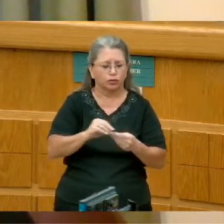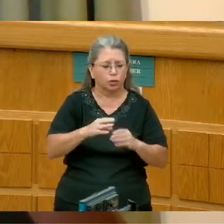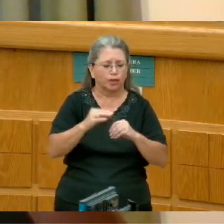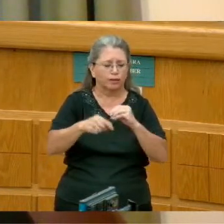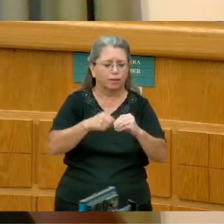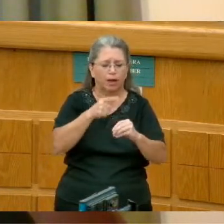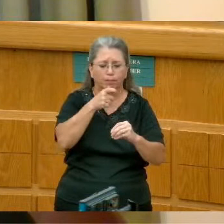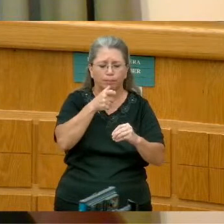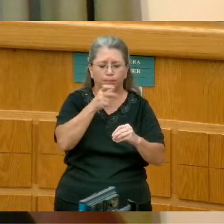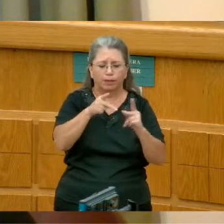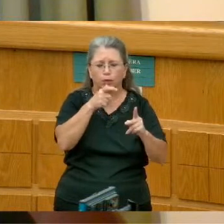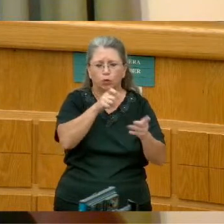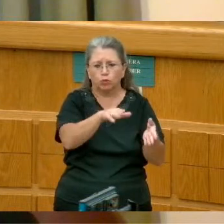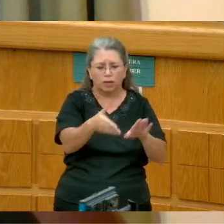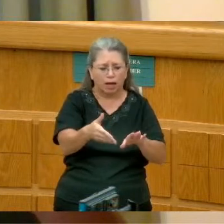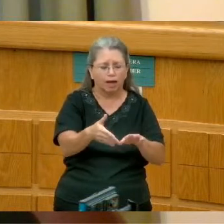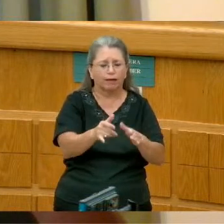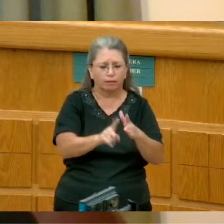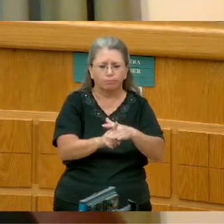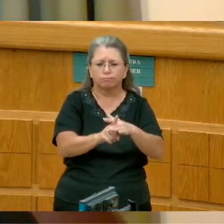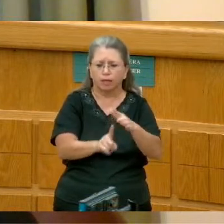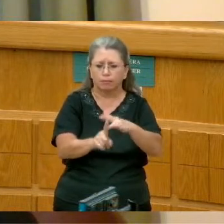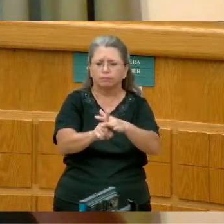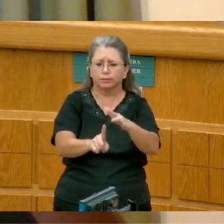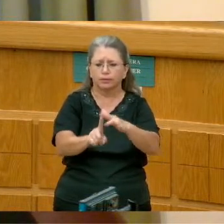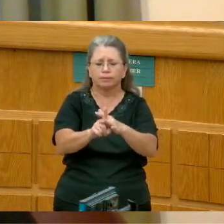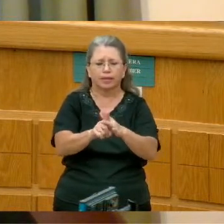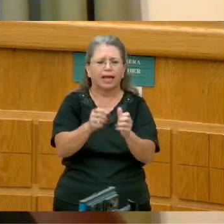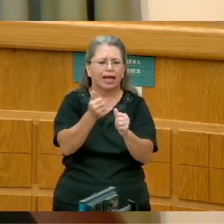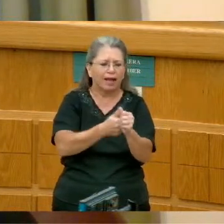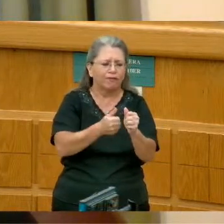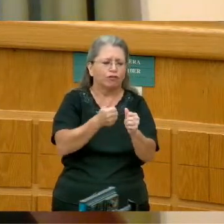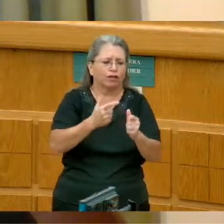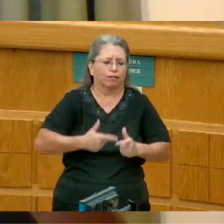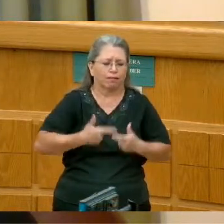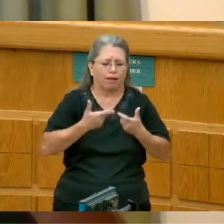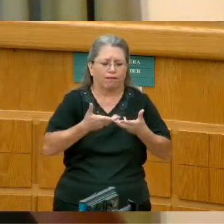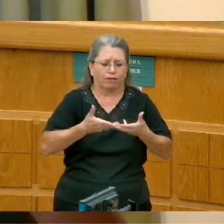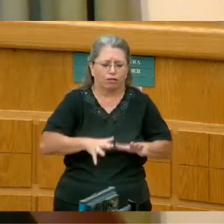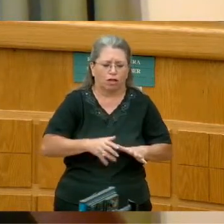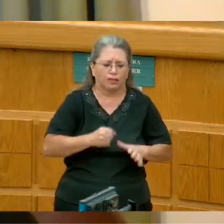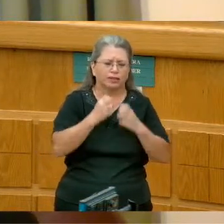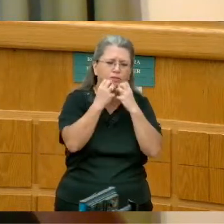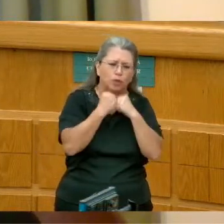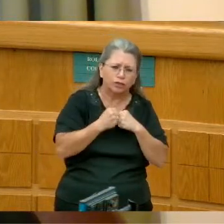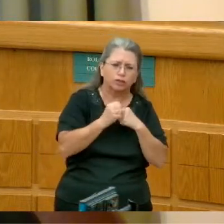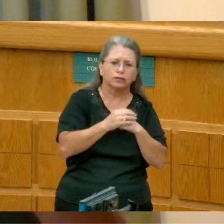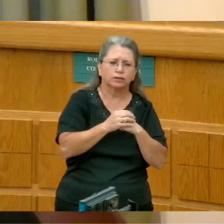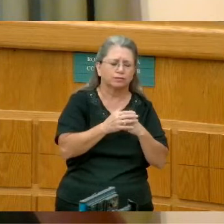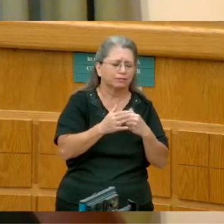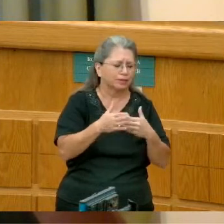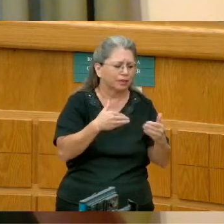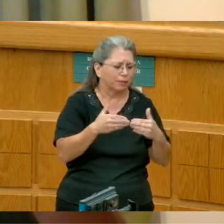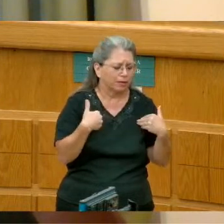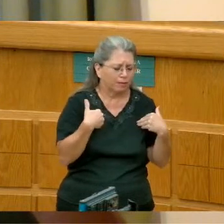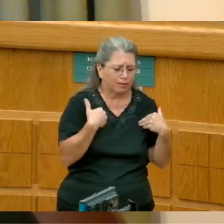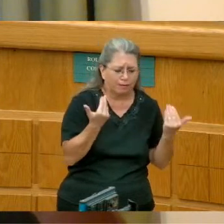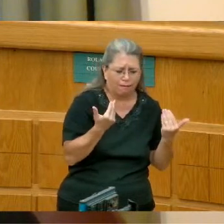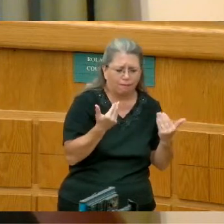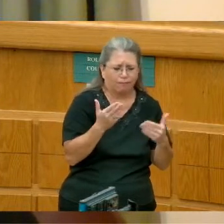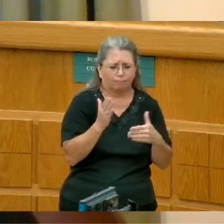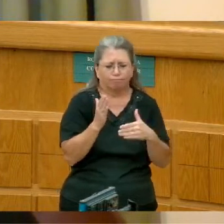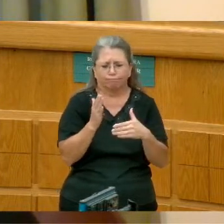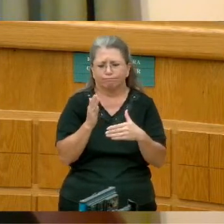Every life lost is a precious one, from the youngest to the oldest and those in between, to those who spent years